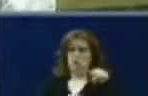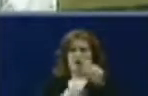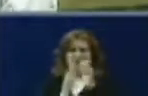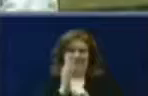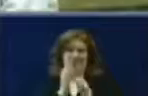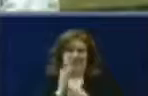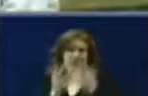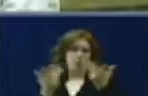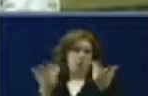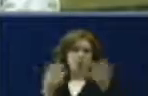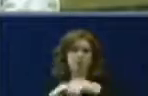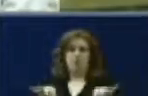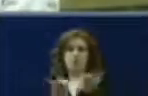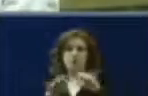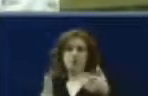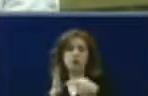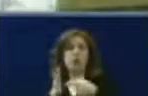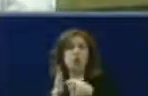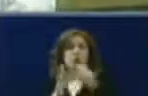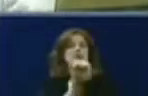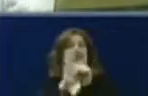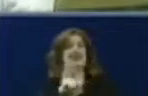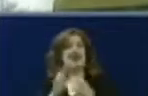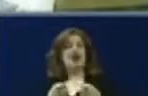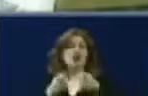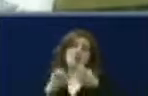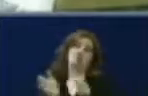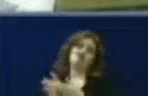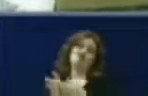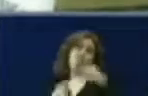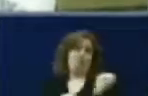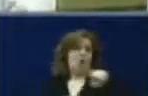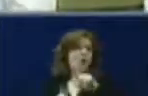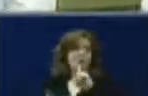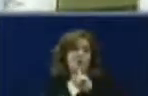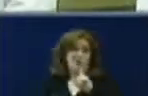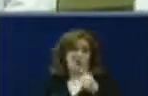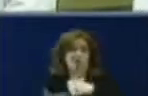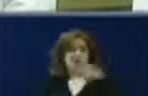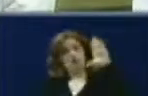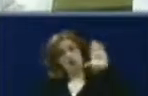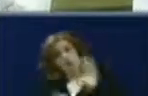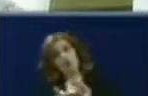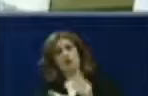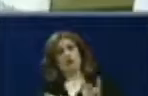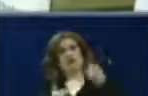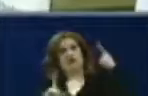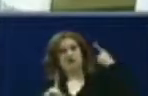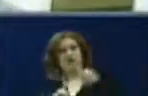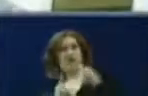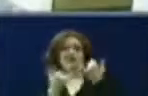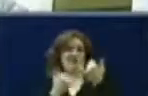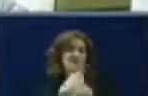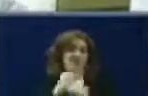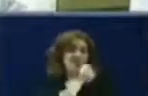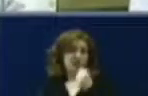it's due. The state's reward, unfortunately for you, was to actually reduce the target for this